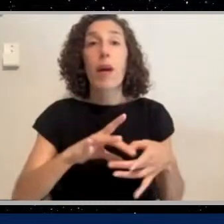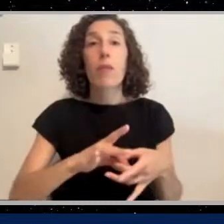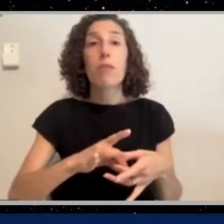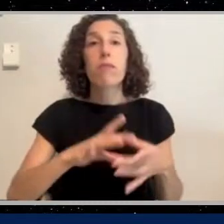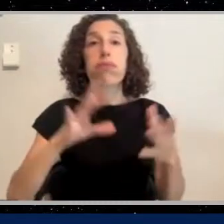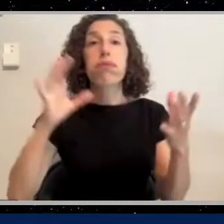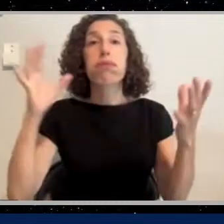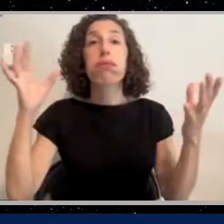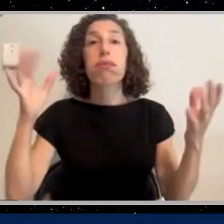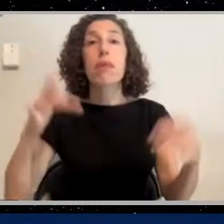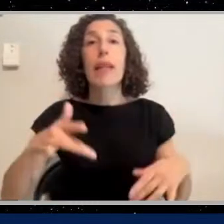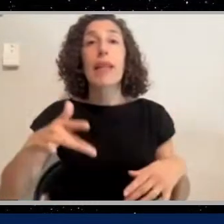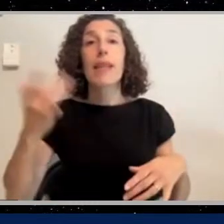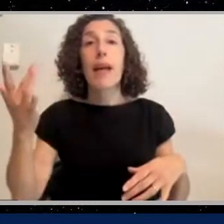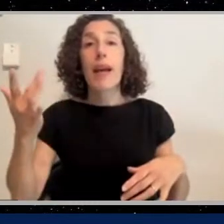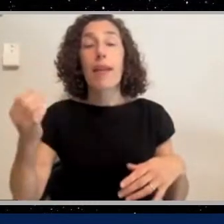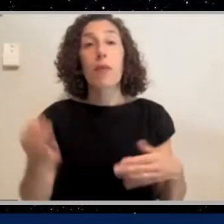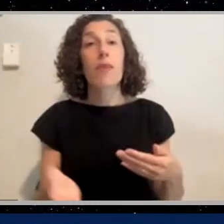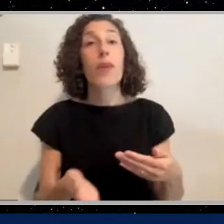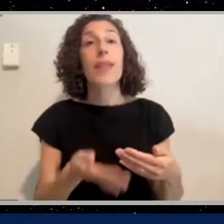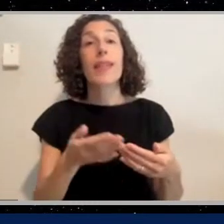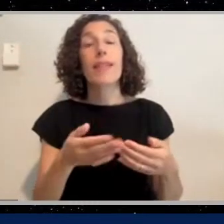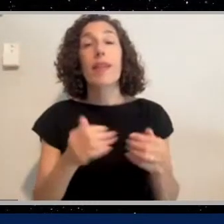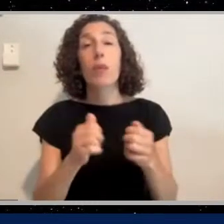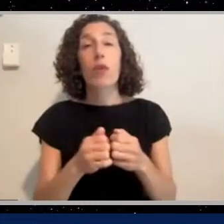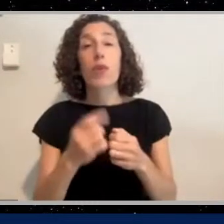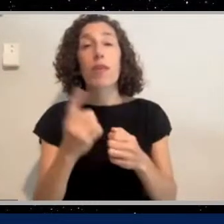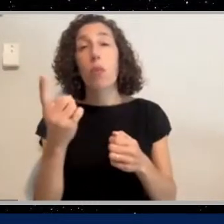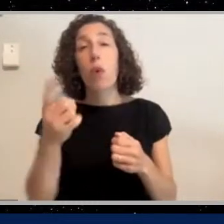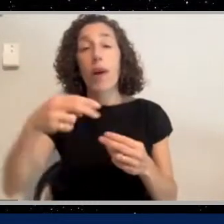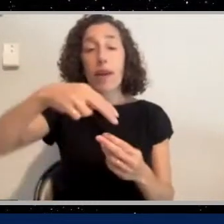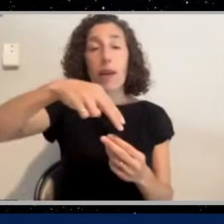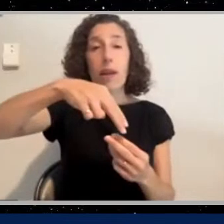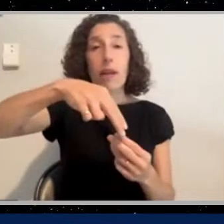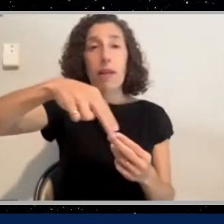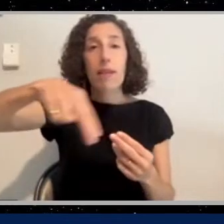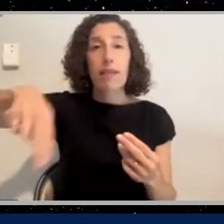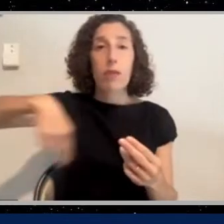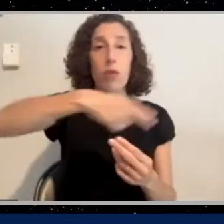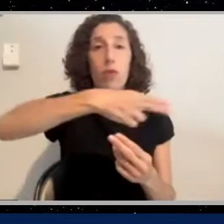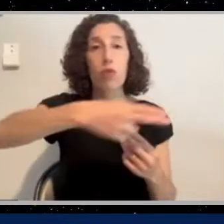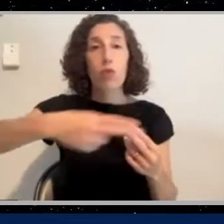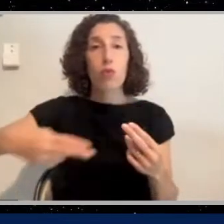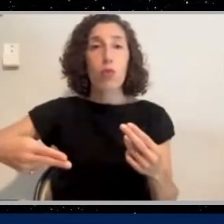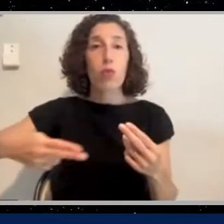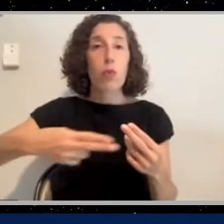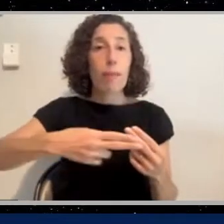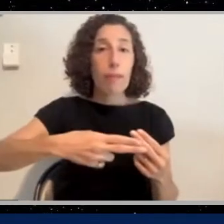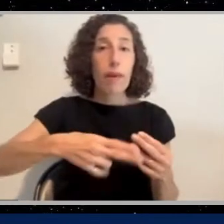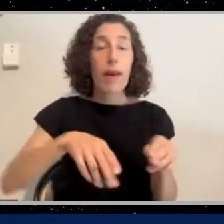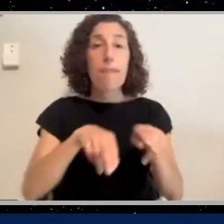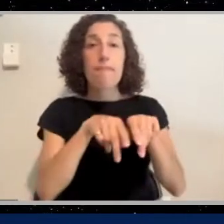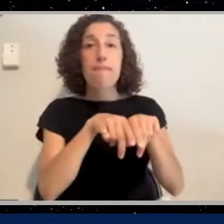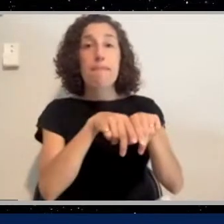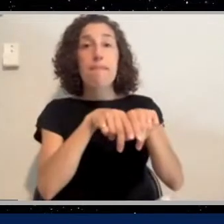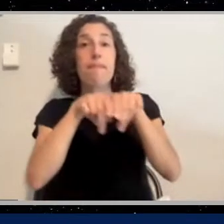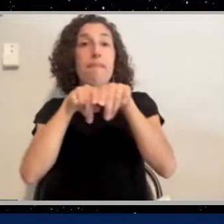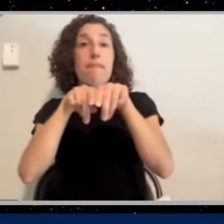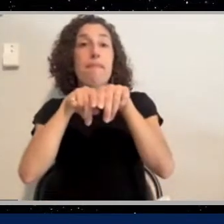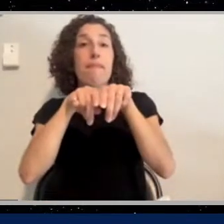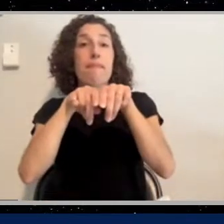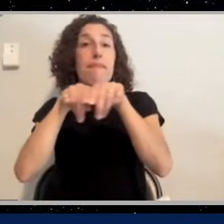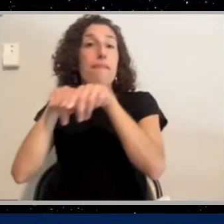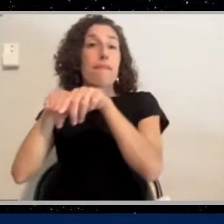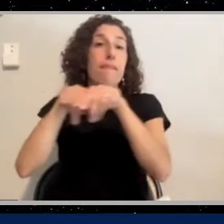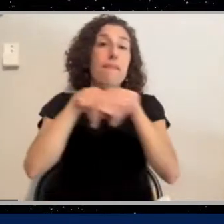So the knee to chest ended up being a great way to kind of stay in place if you don't mind your face hitting the ceiling every time.